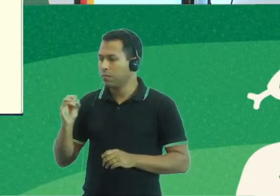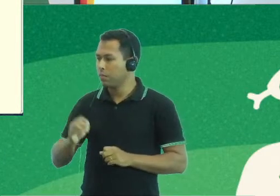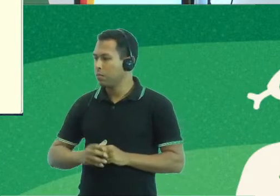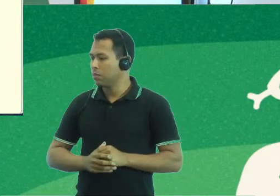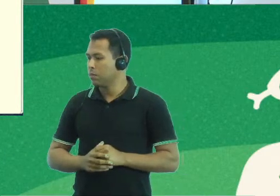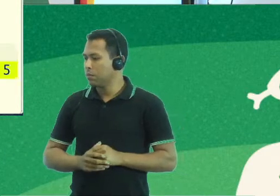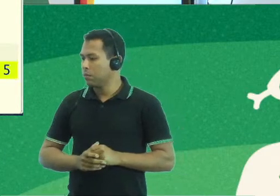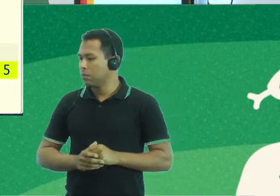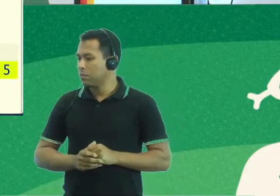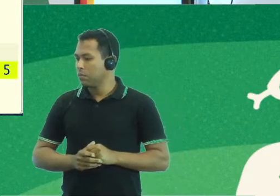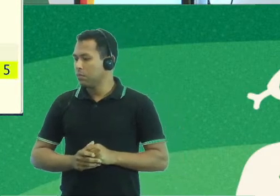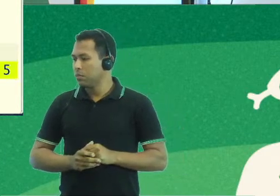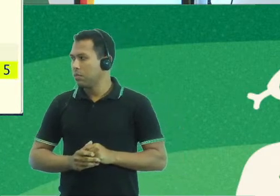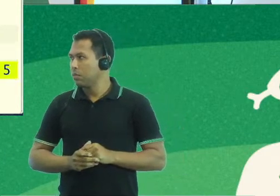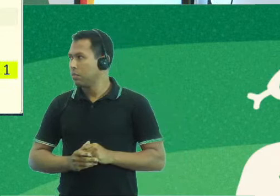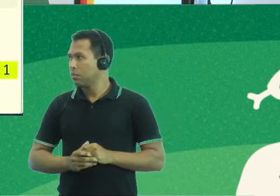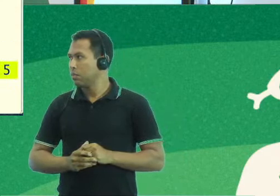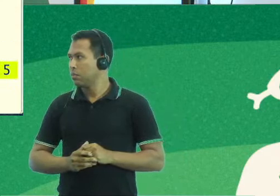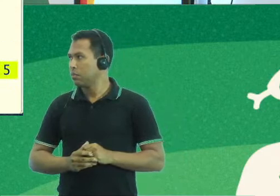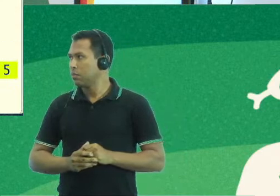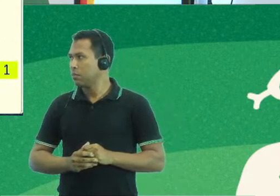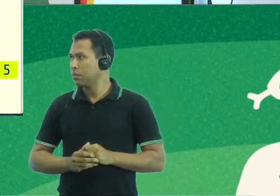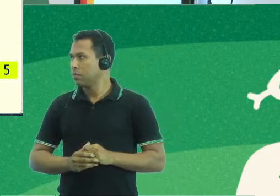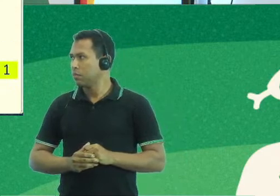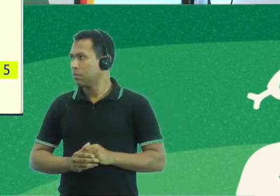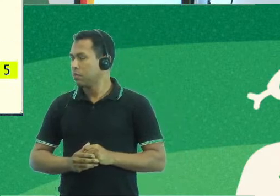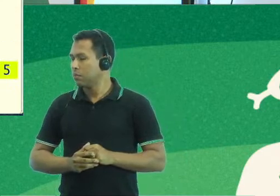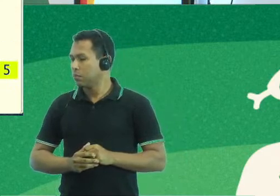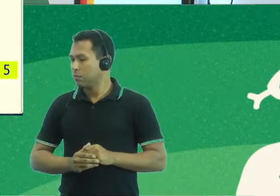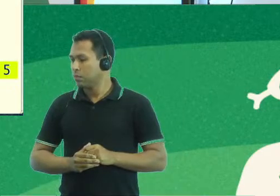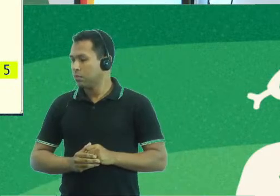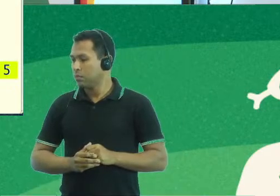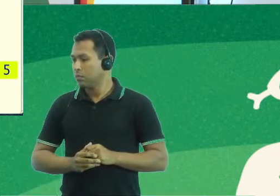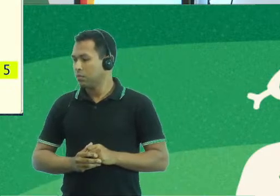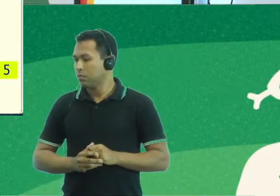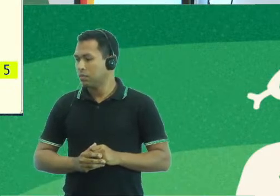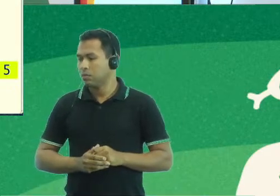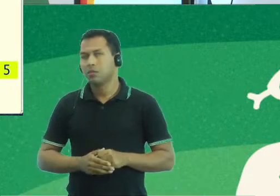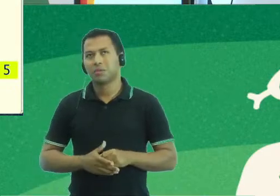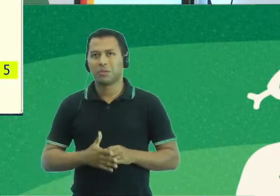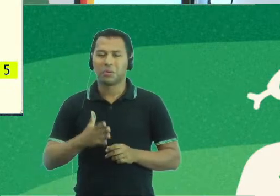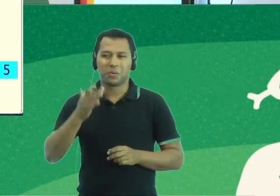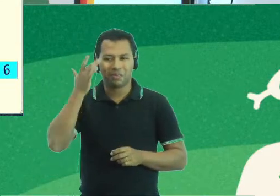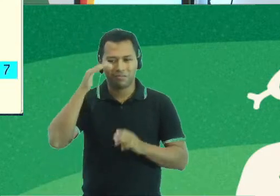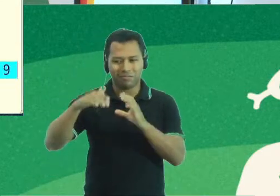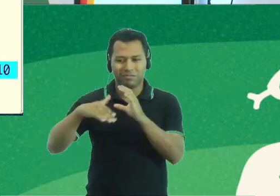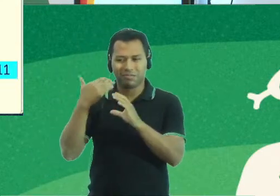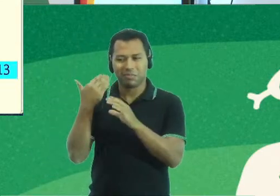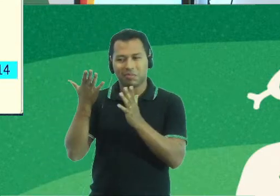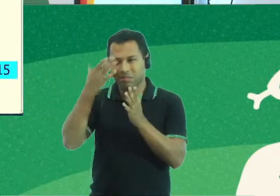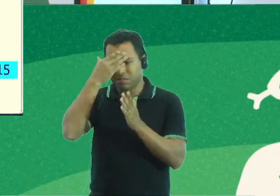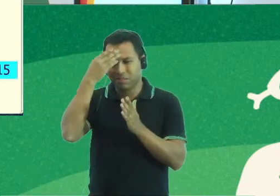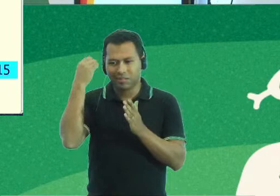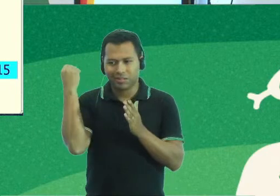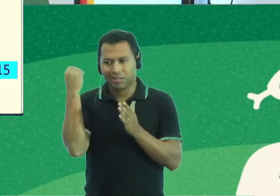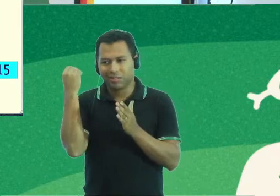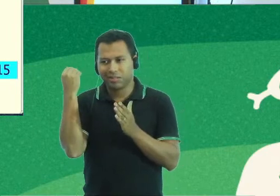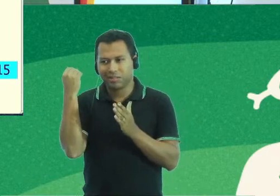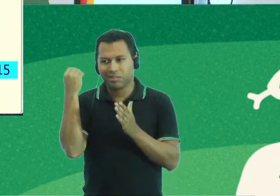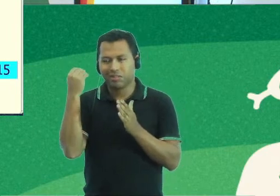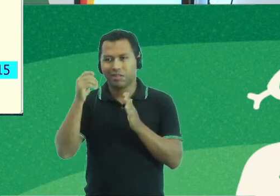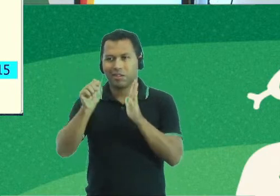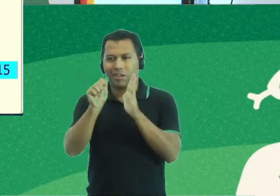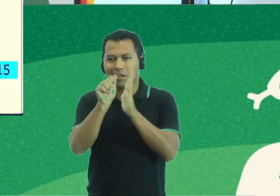That's because I forgot to name the variable. But that's good because at least